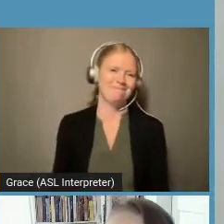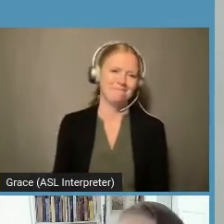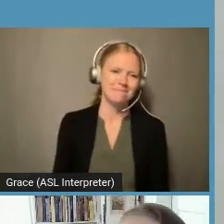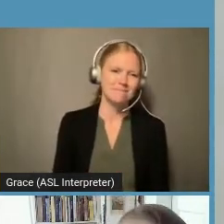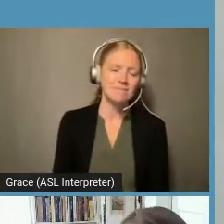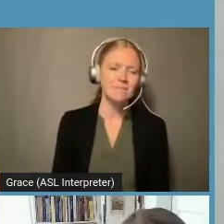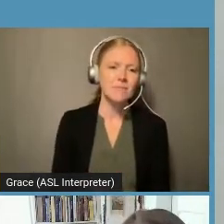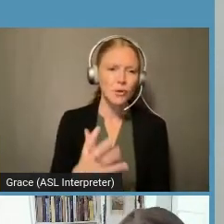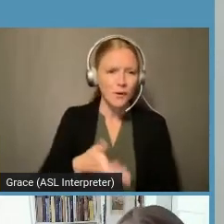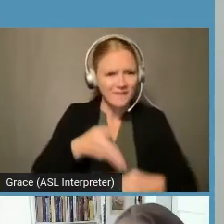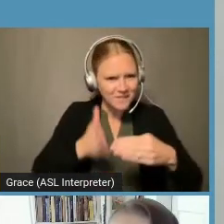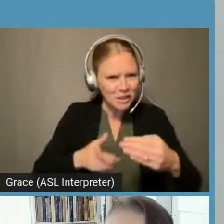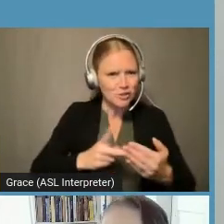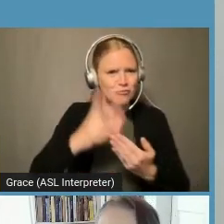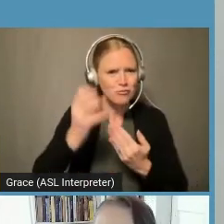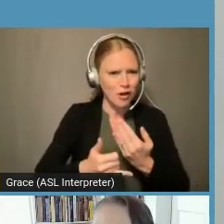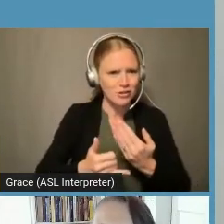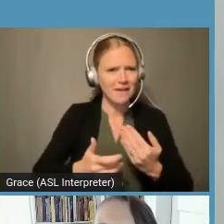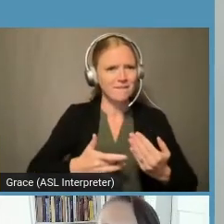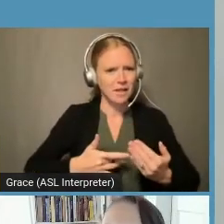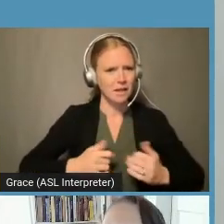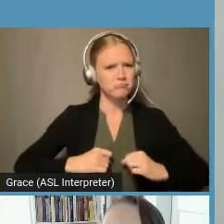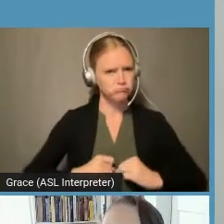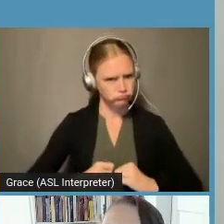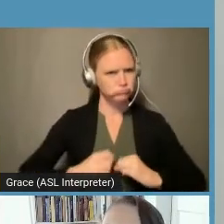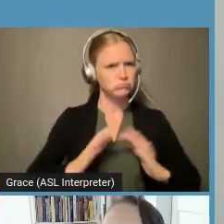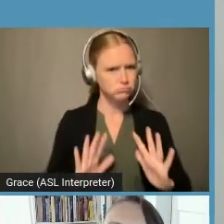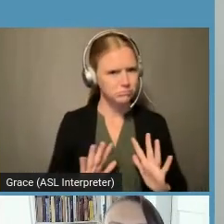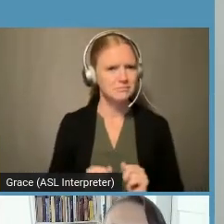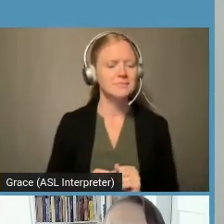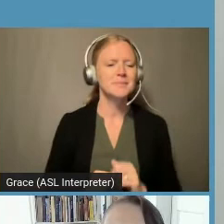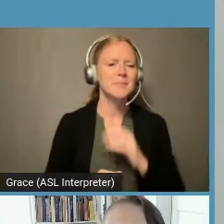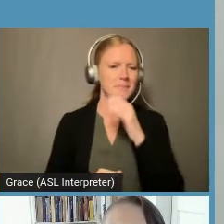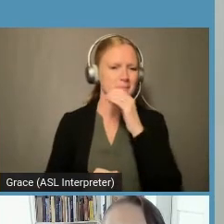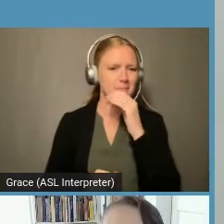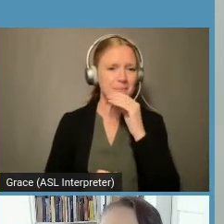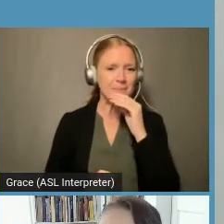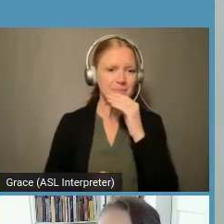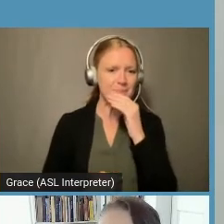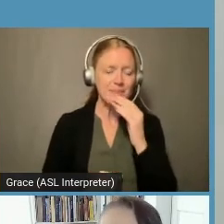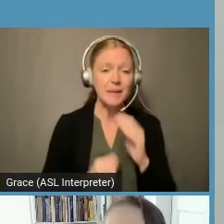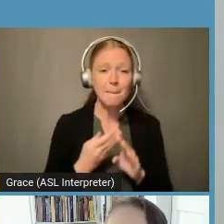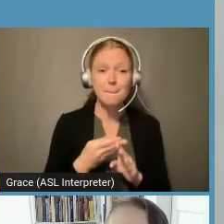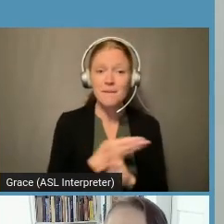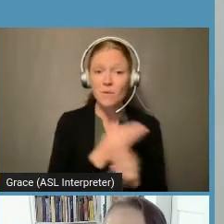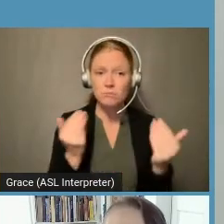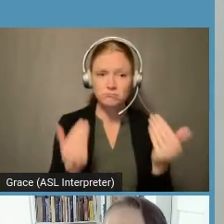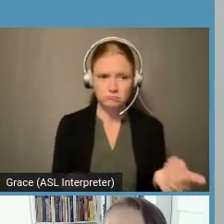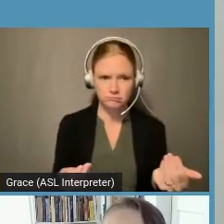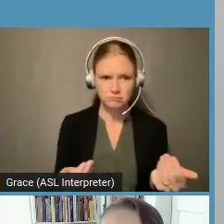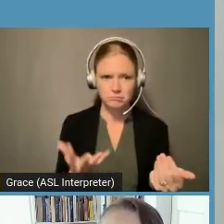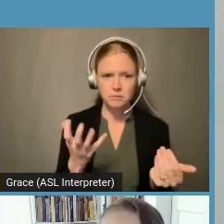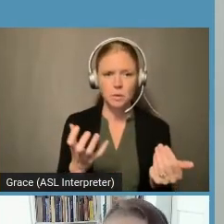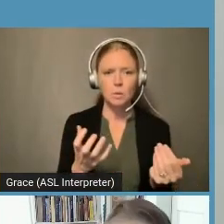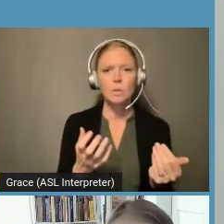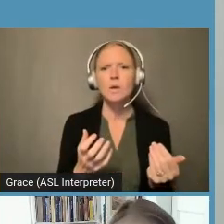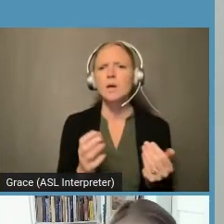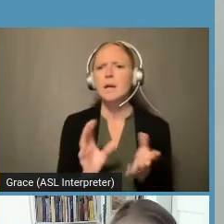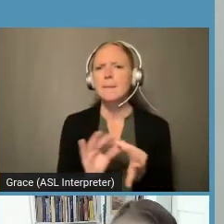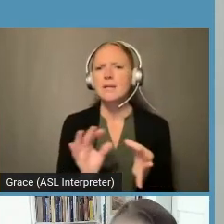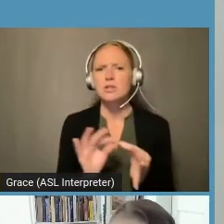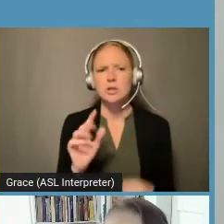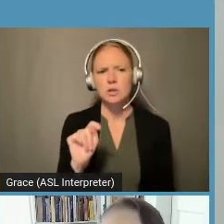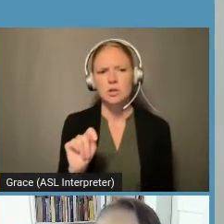state. The last thing is, before we move on from that, I wanted to mention Trello. I